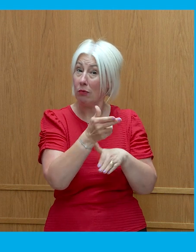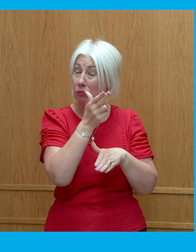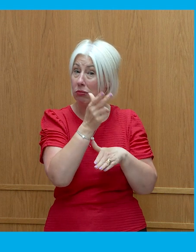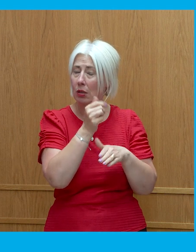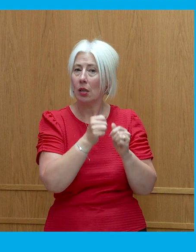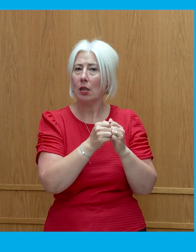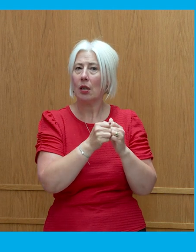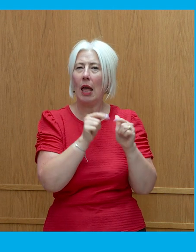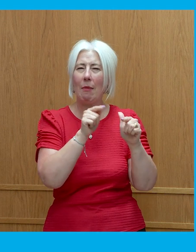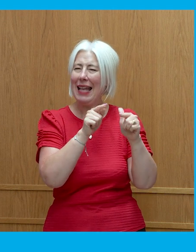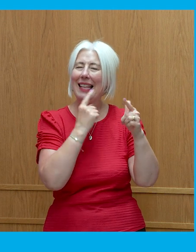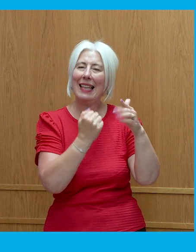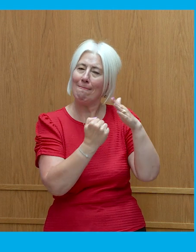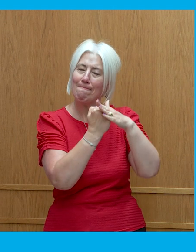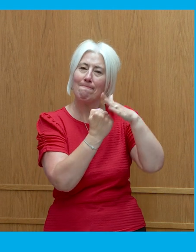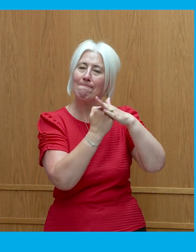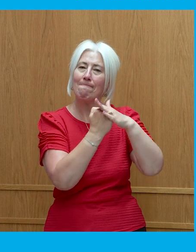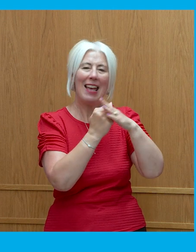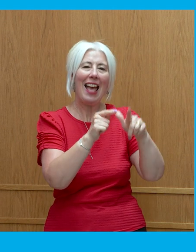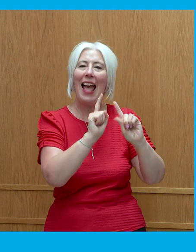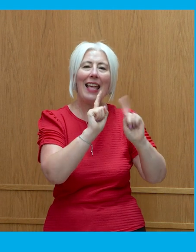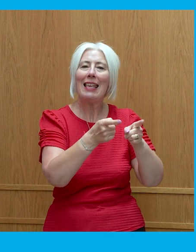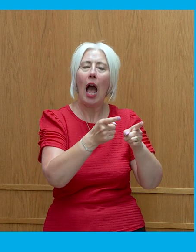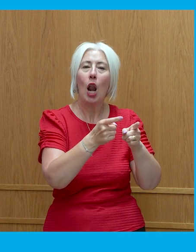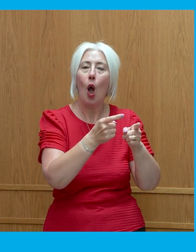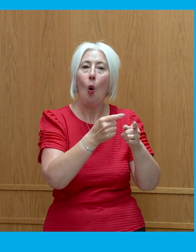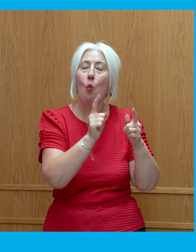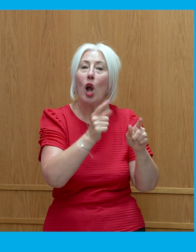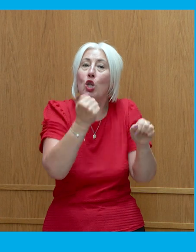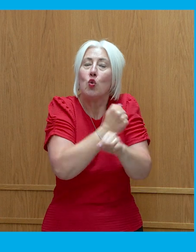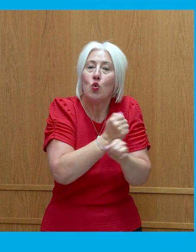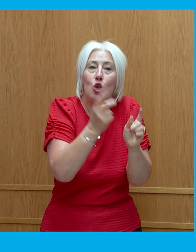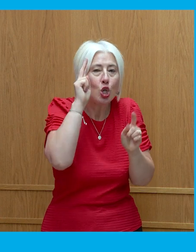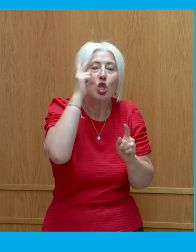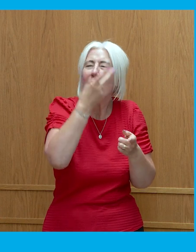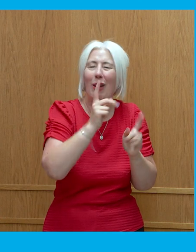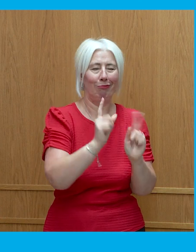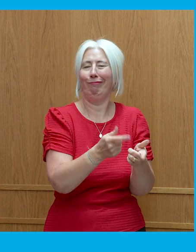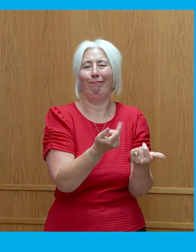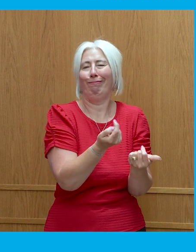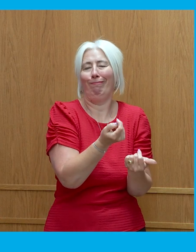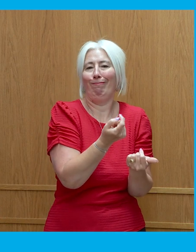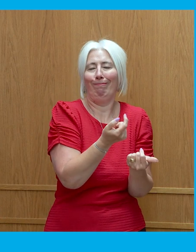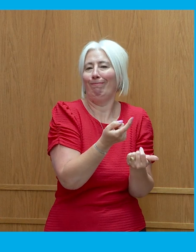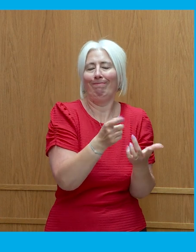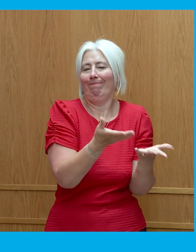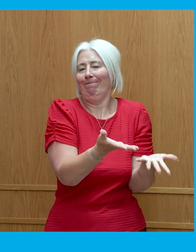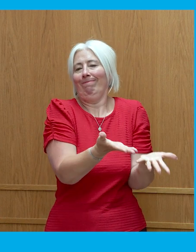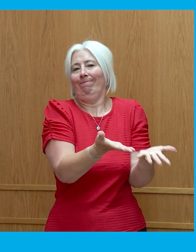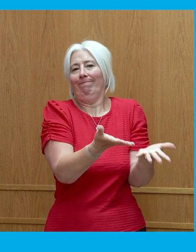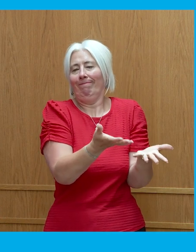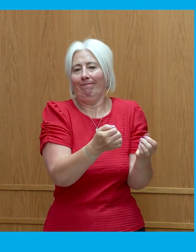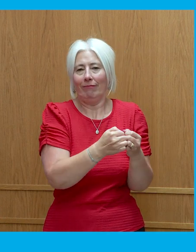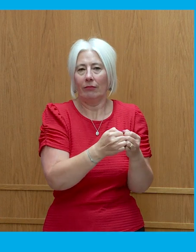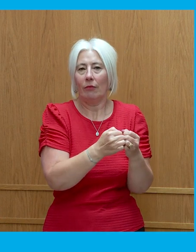in. There isn't really a lot more than he can do to change people's minds. The room to grow is much